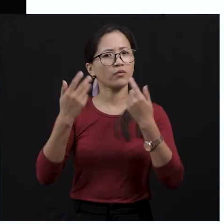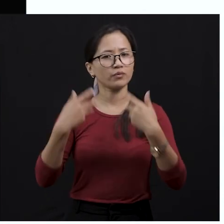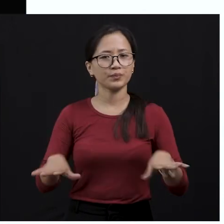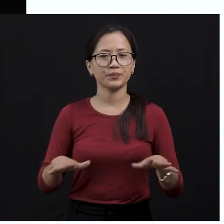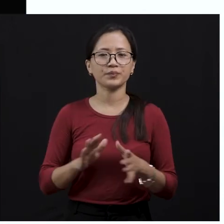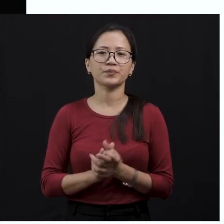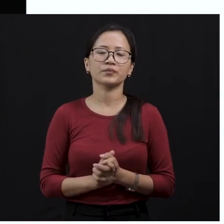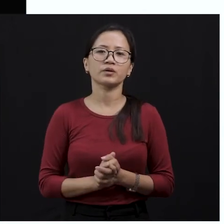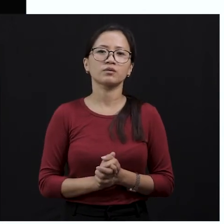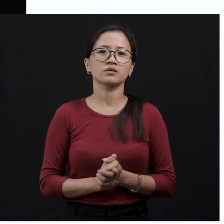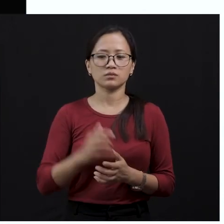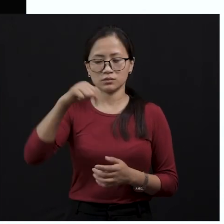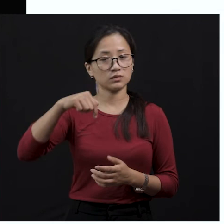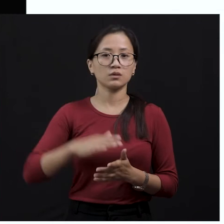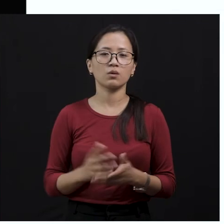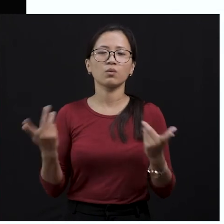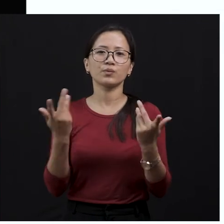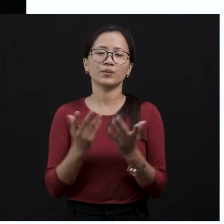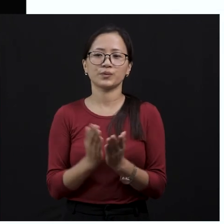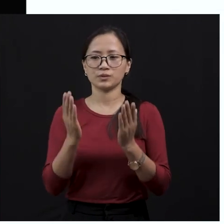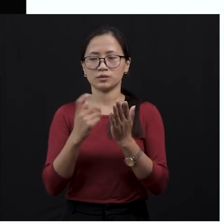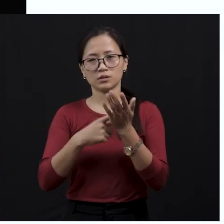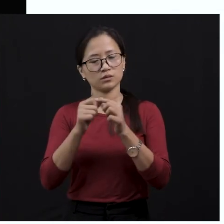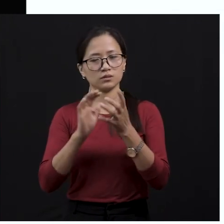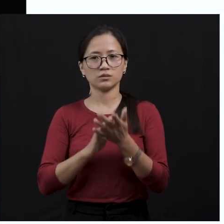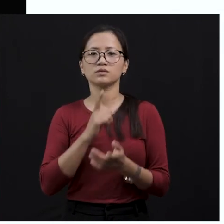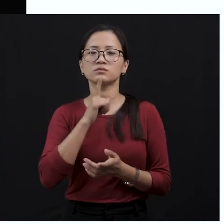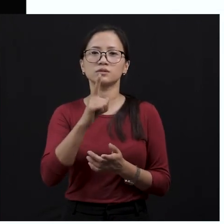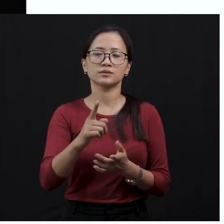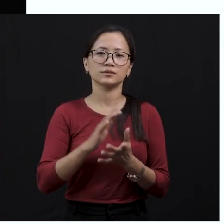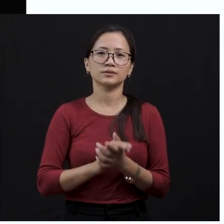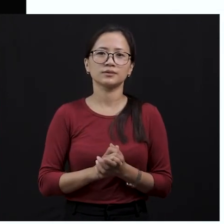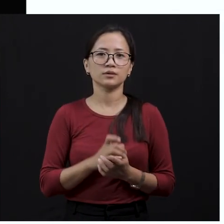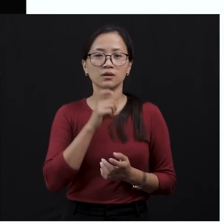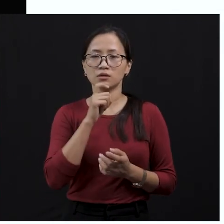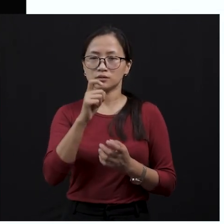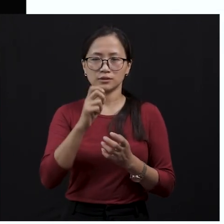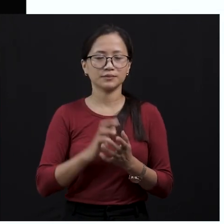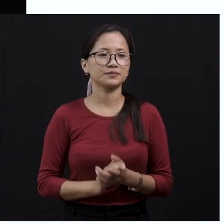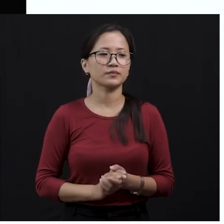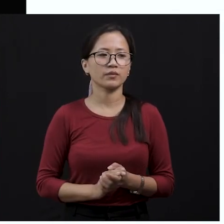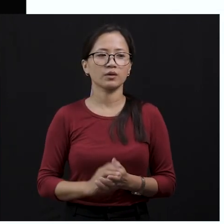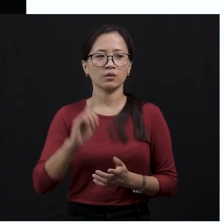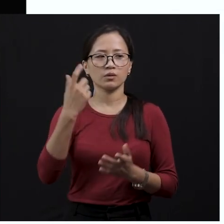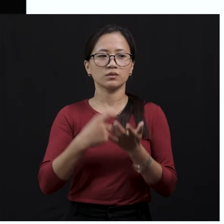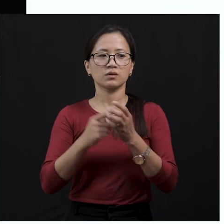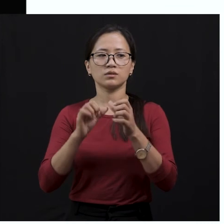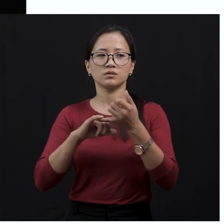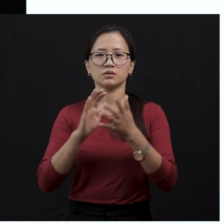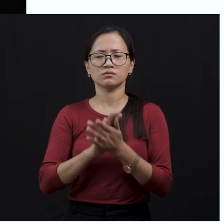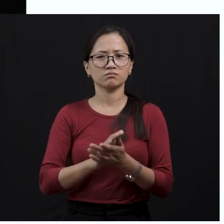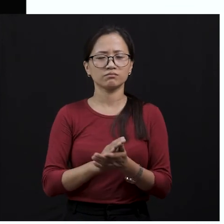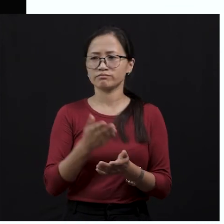over. So right now, whatever reasons that we can say are this, okay? So number one, the reason